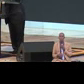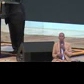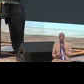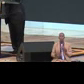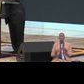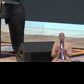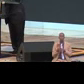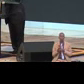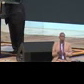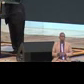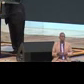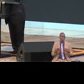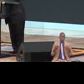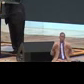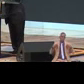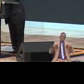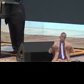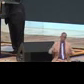Depression,